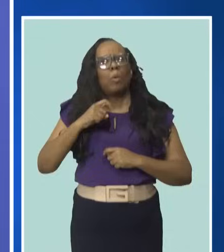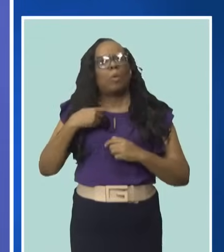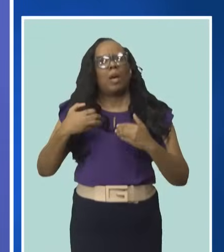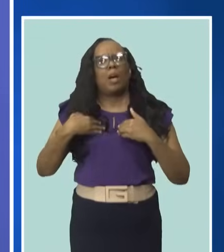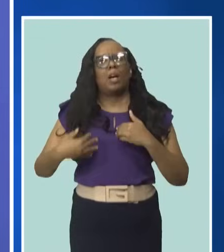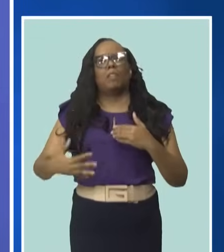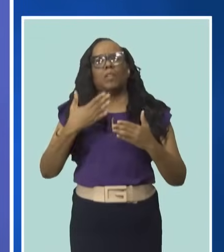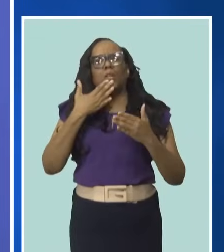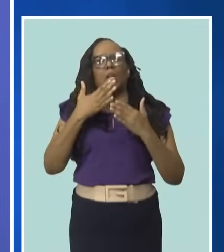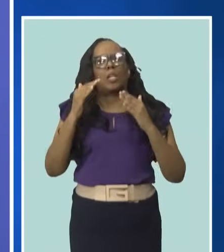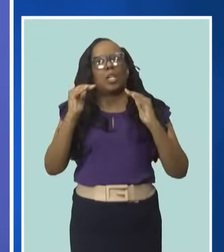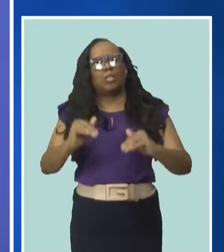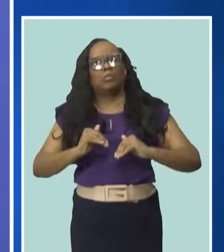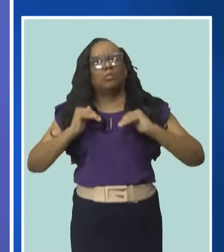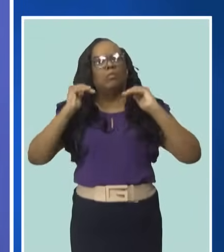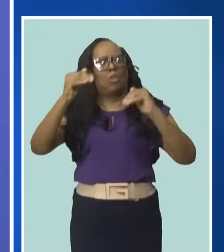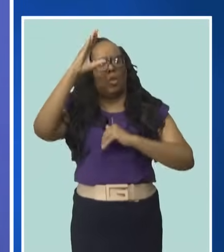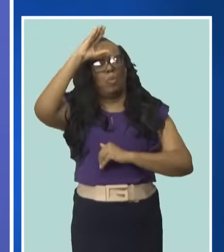caliber.